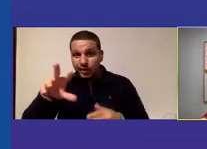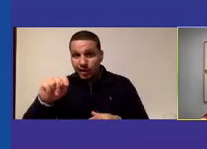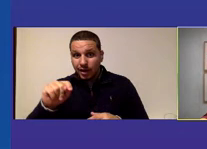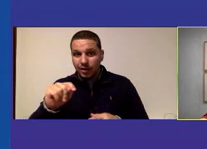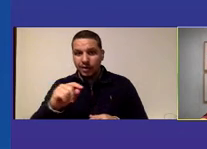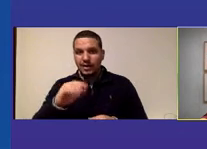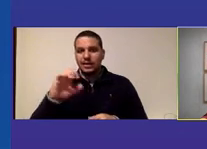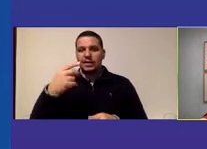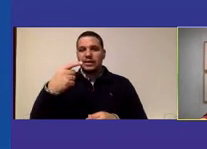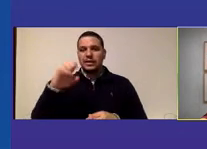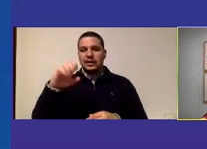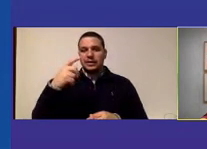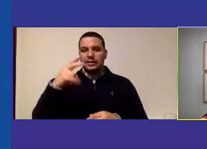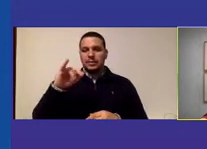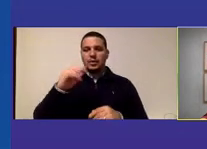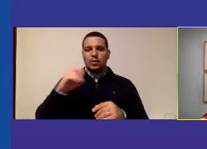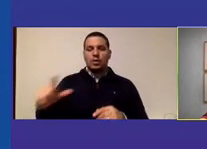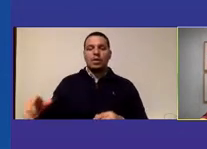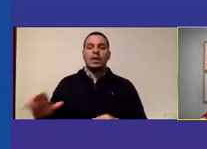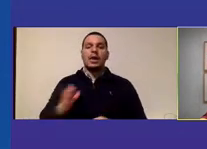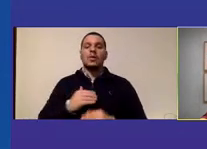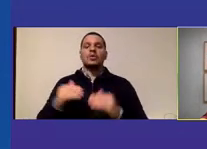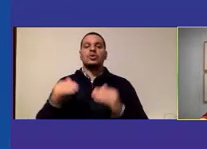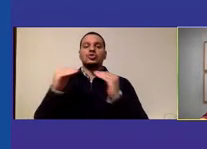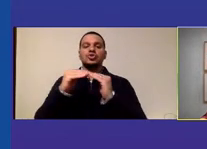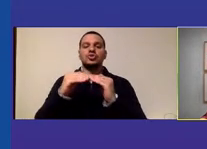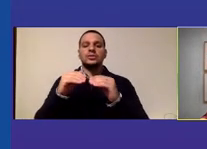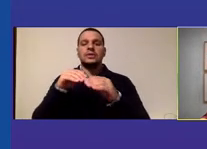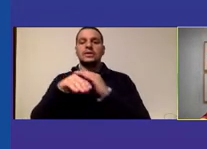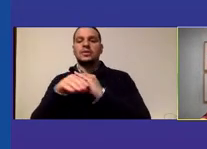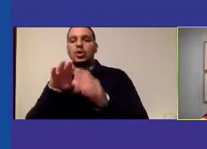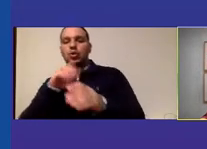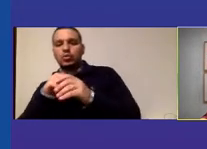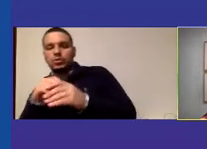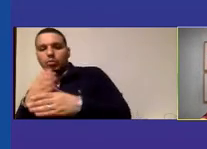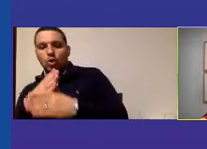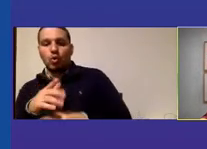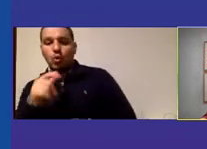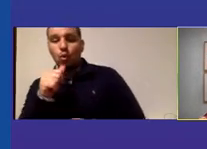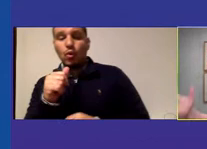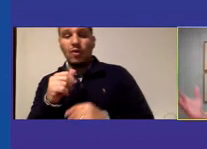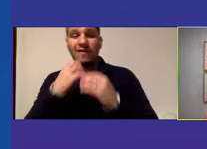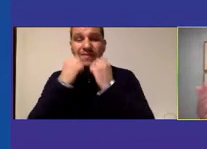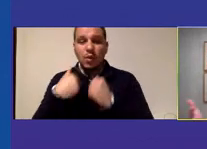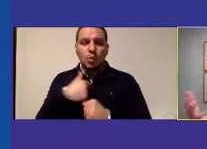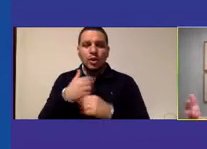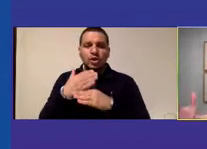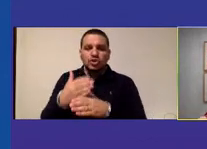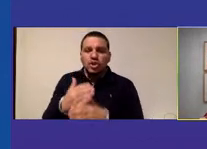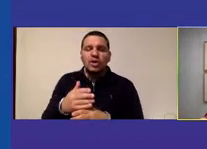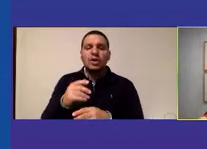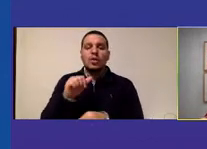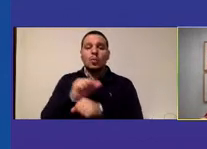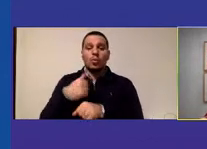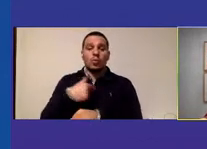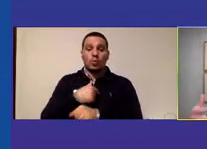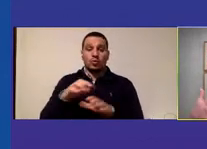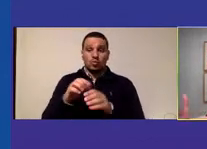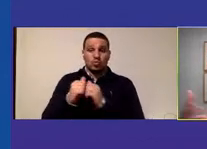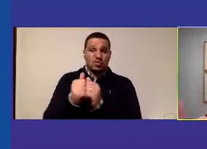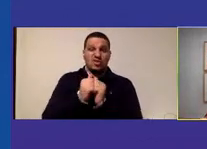hall, and our justice, equity, and inclusion partners, whose values we share and the work that we do